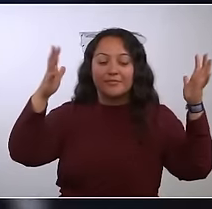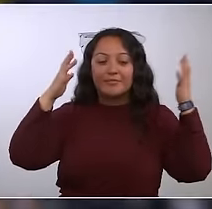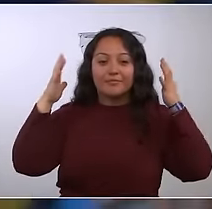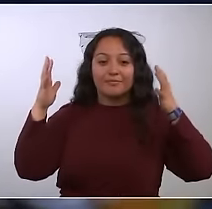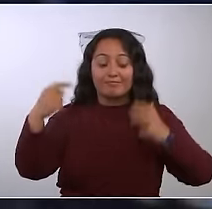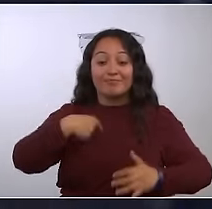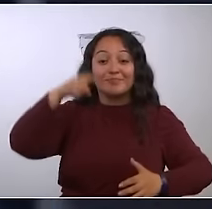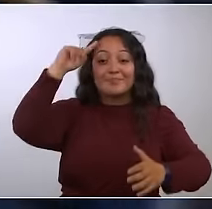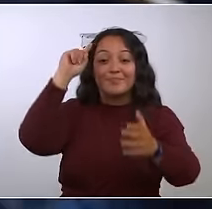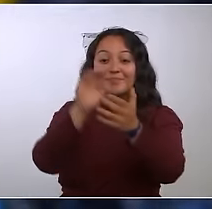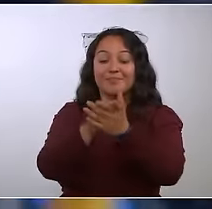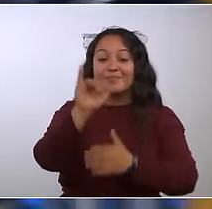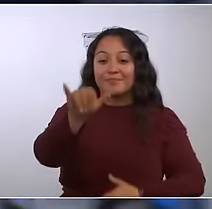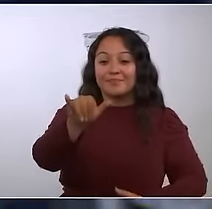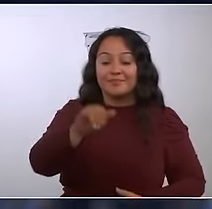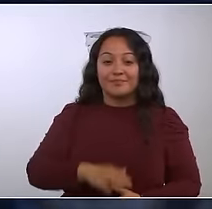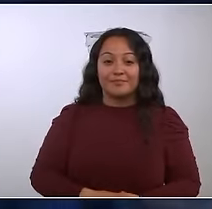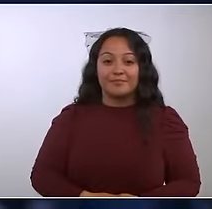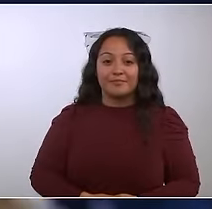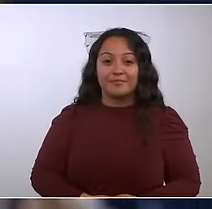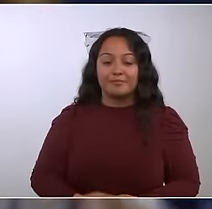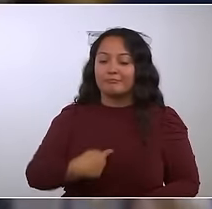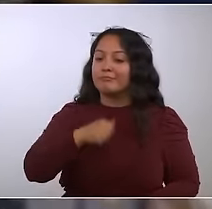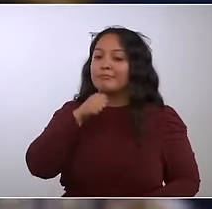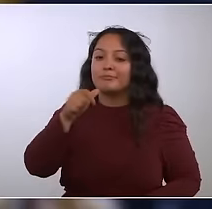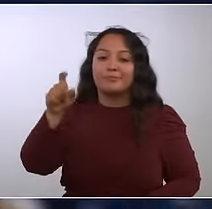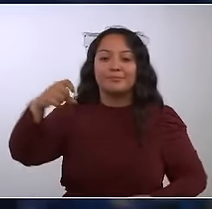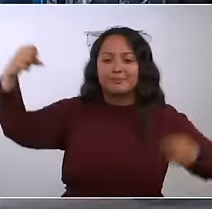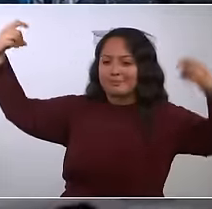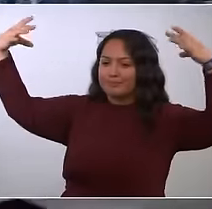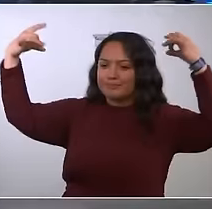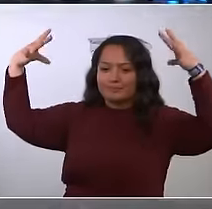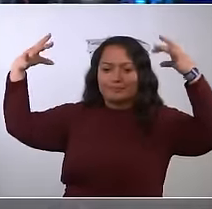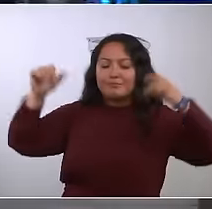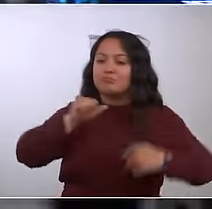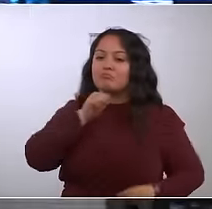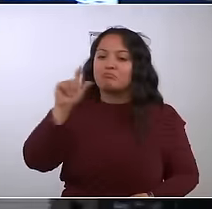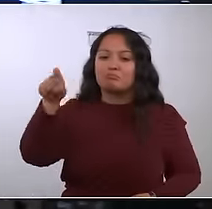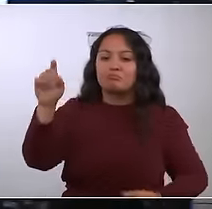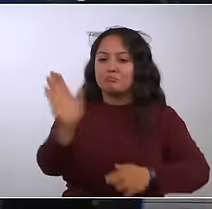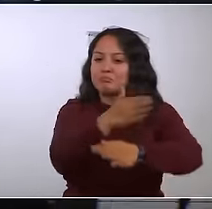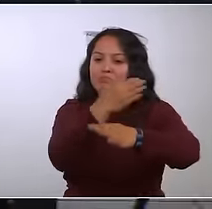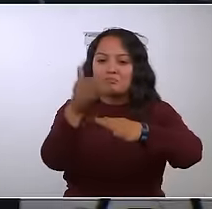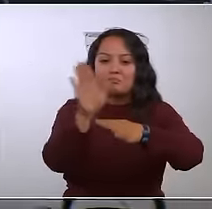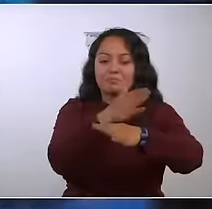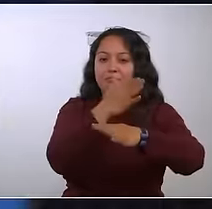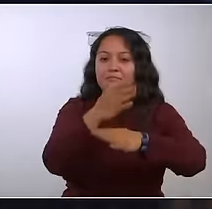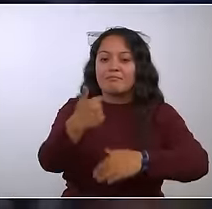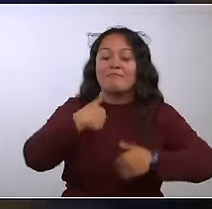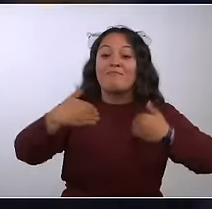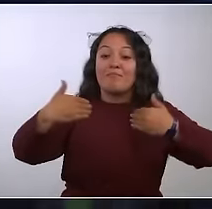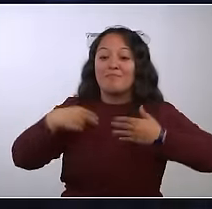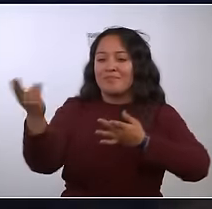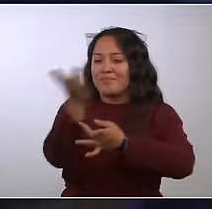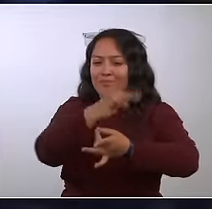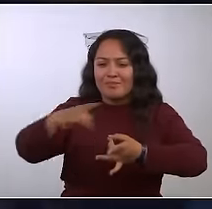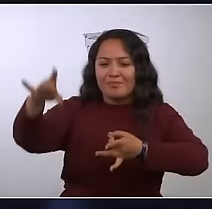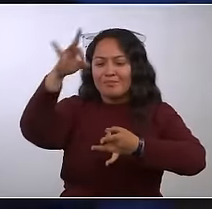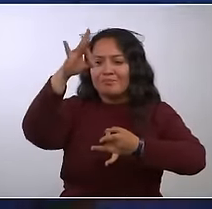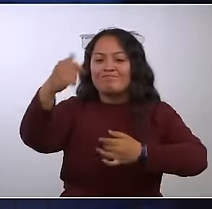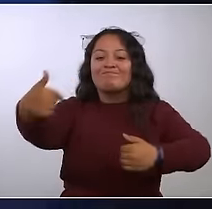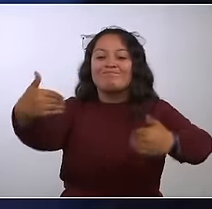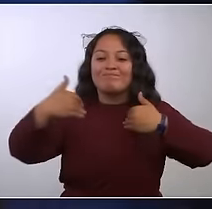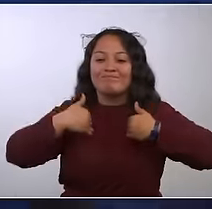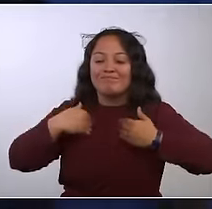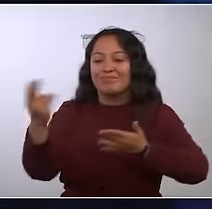I believe it. Yo lo creo. I don't need lights. No necesito luces. I don't need music. No necesito música. I have the Holy Ghost. Yo tengo el